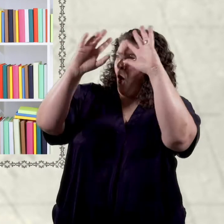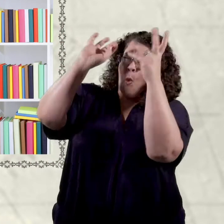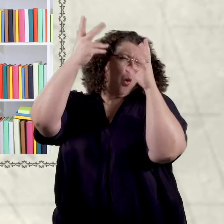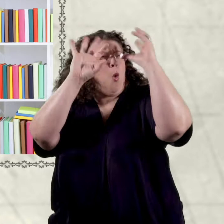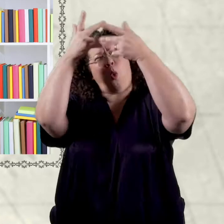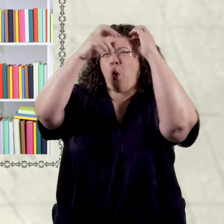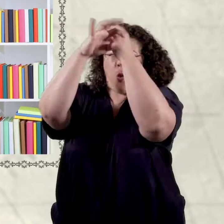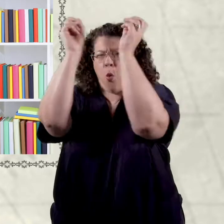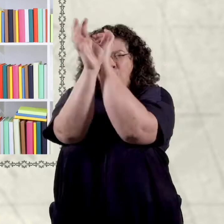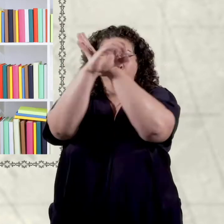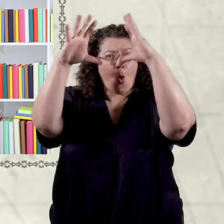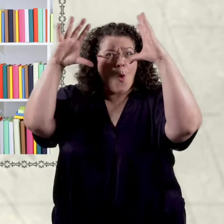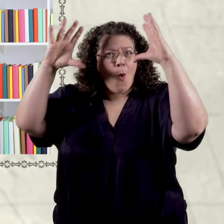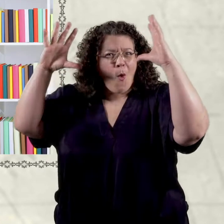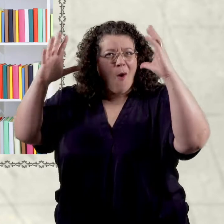wild.